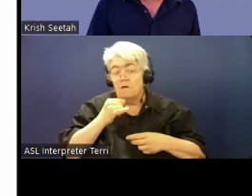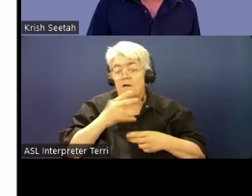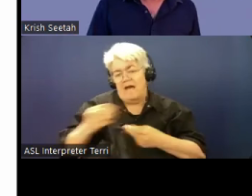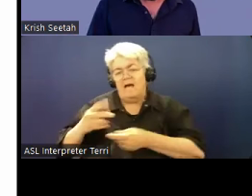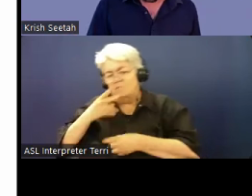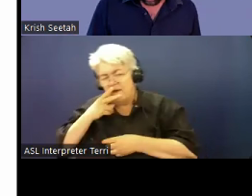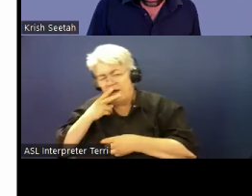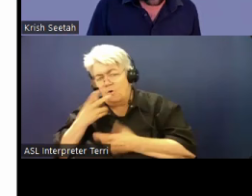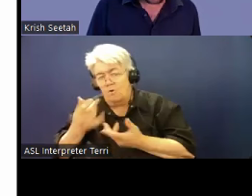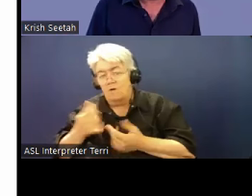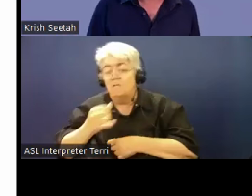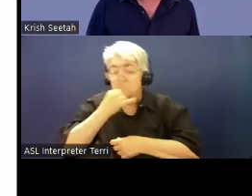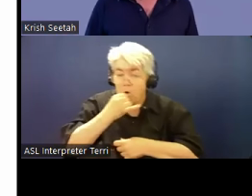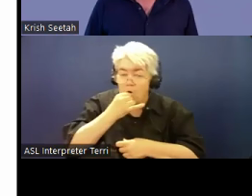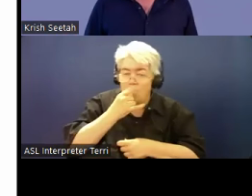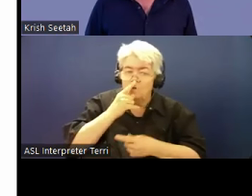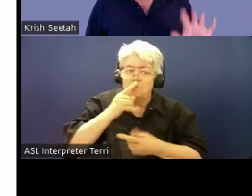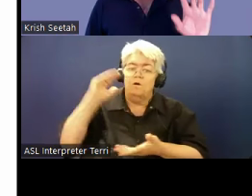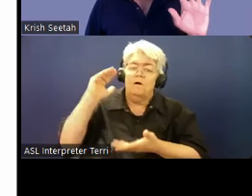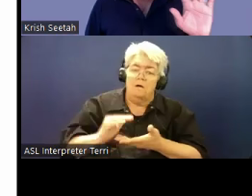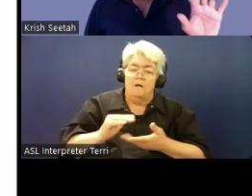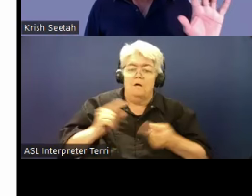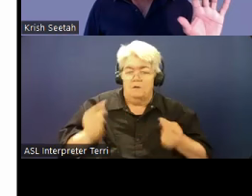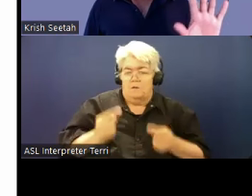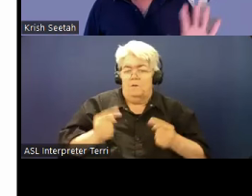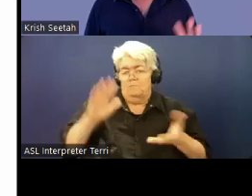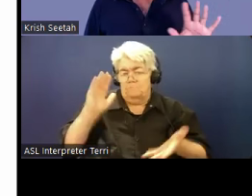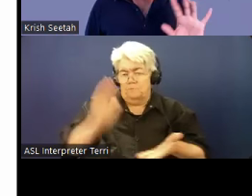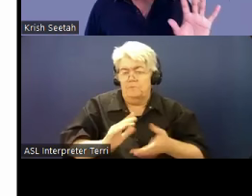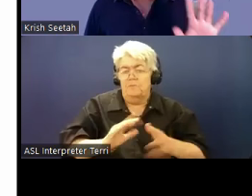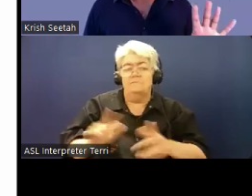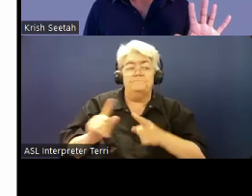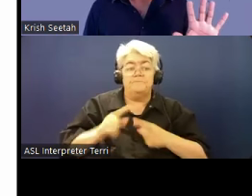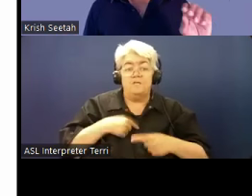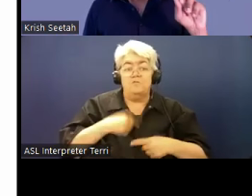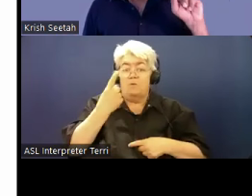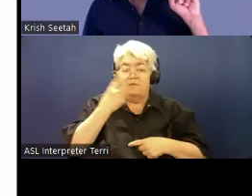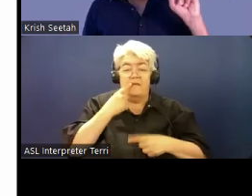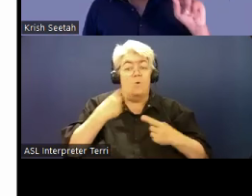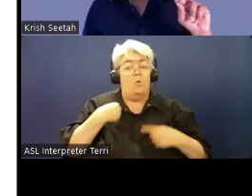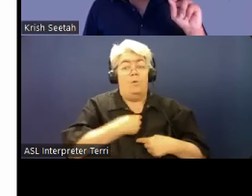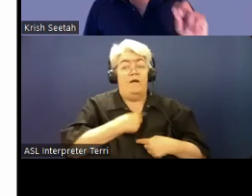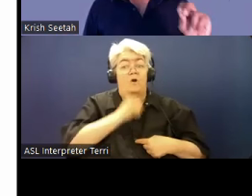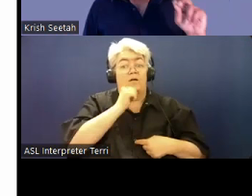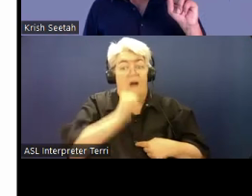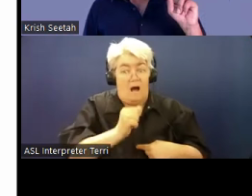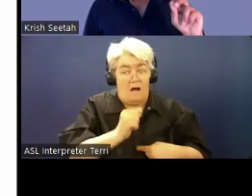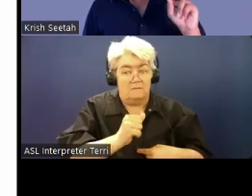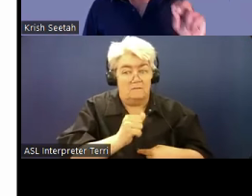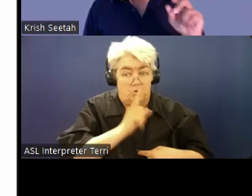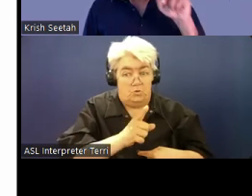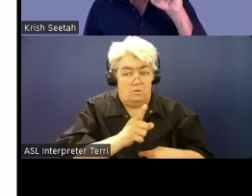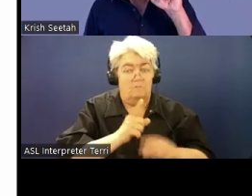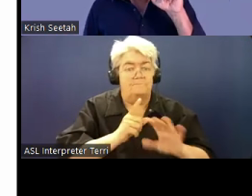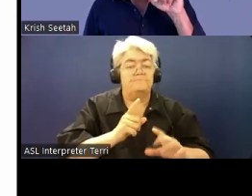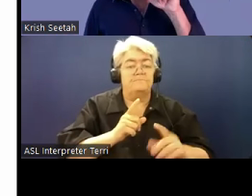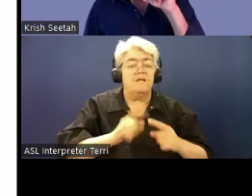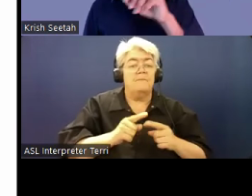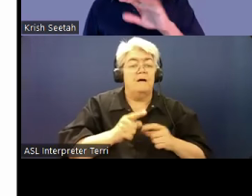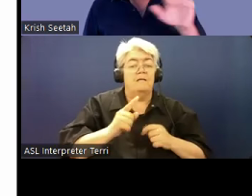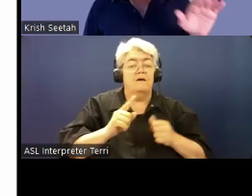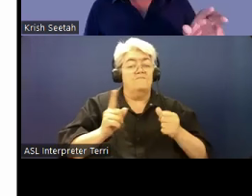of course. One thing that is highly speculative, so I want to make sure that I'm very clear about that, but one of the furliest first evidence that